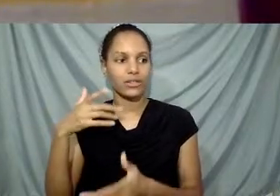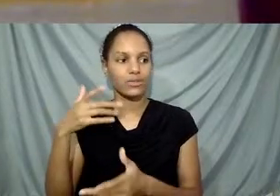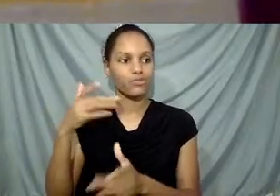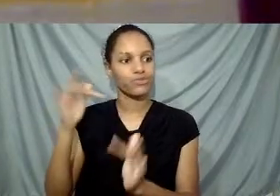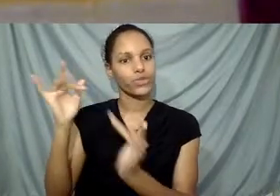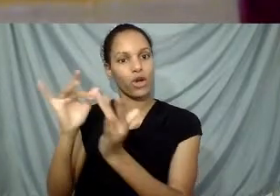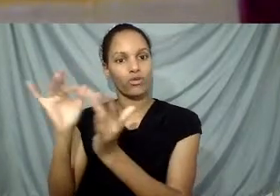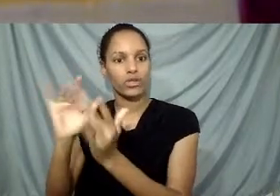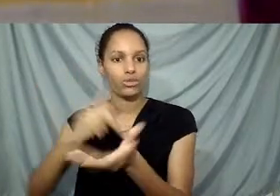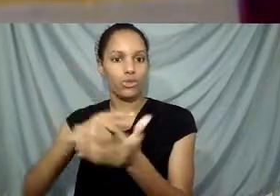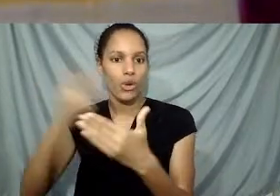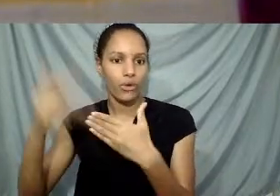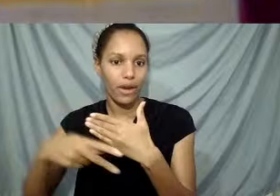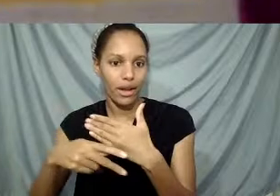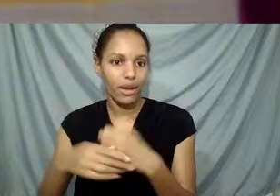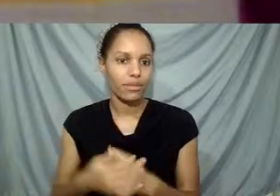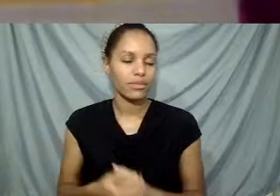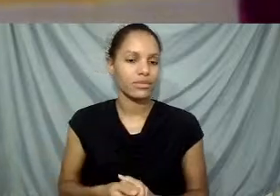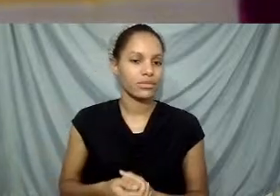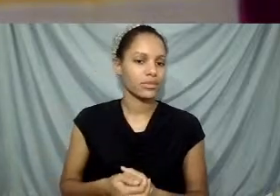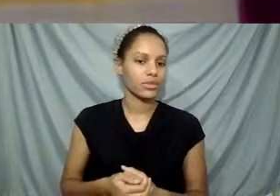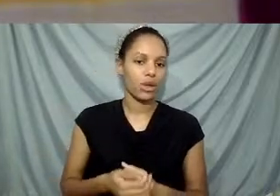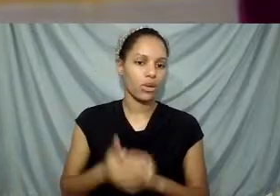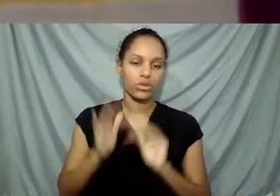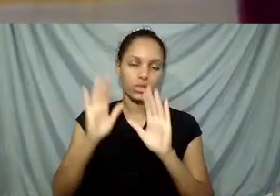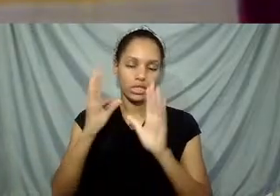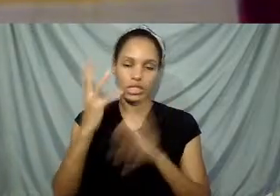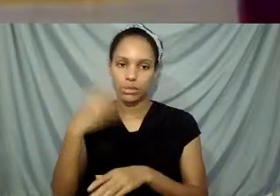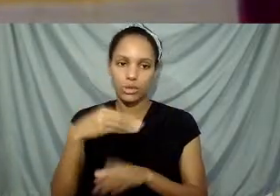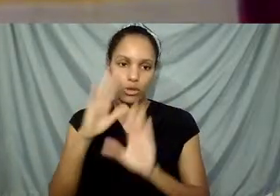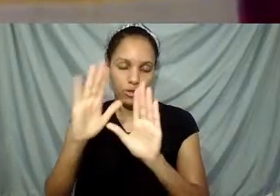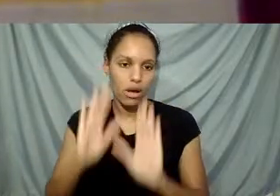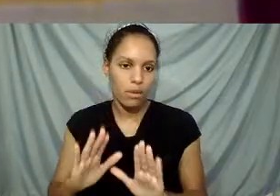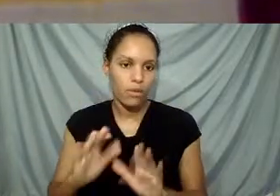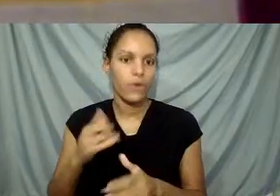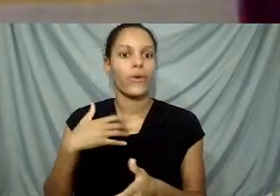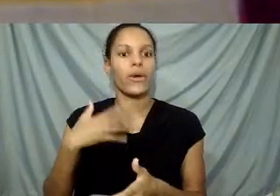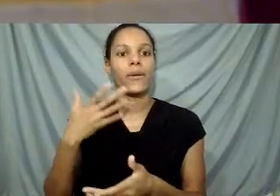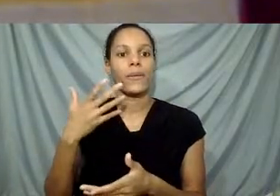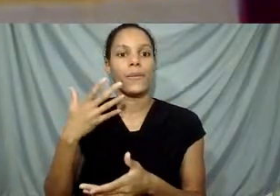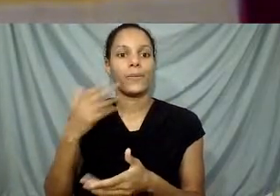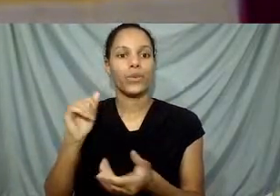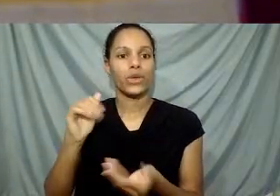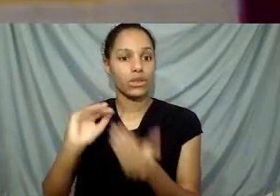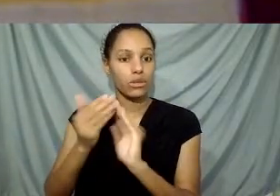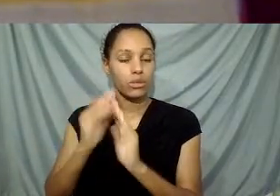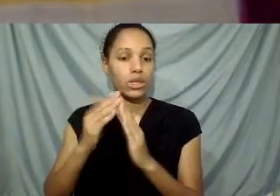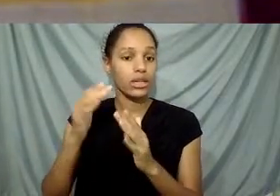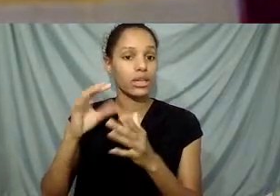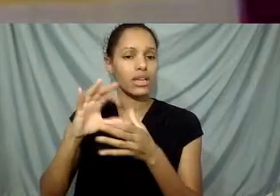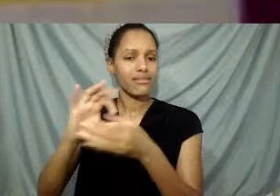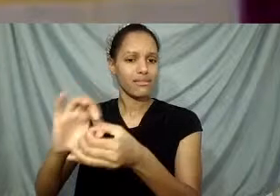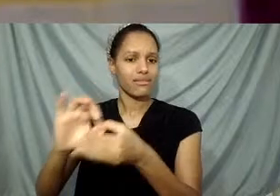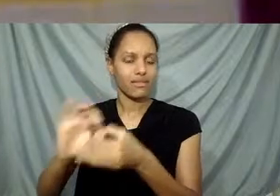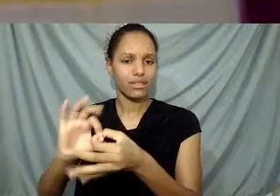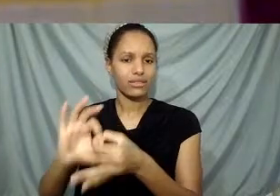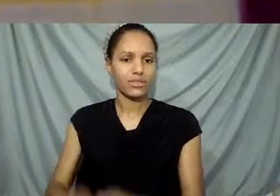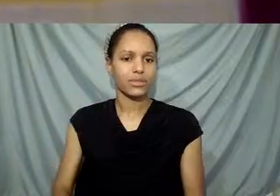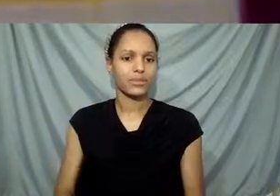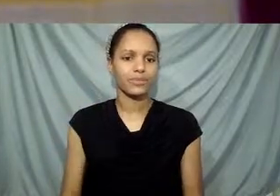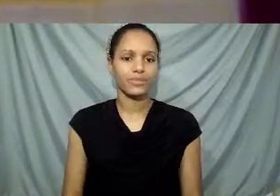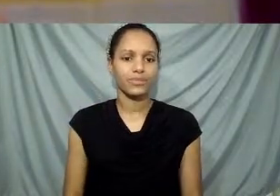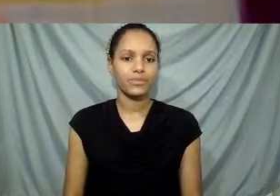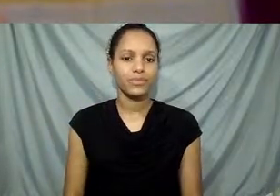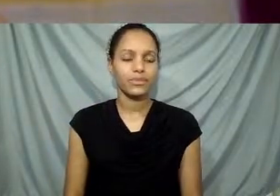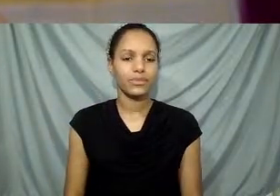Urban Bush Women and all the wonderful work that they do in community engagement. I think it's more important to say it's community engagement that was done. And